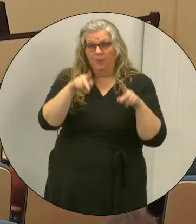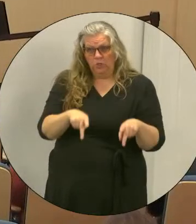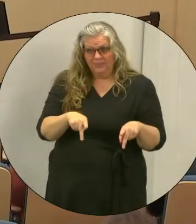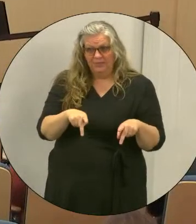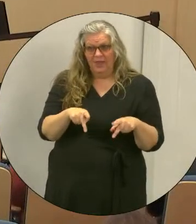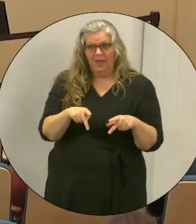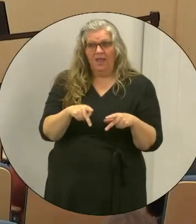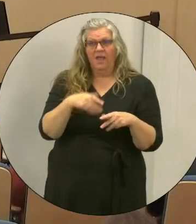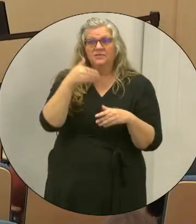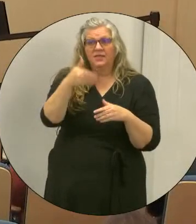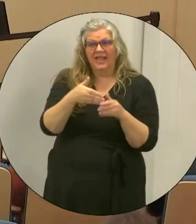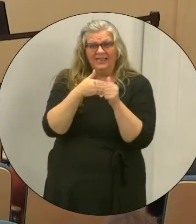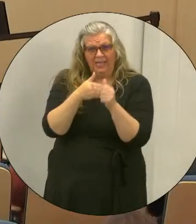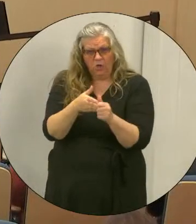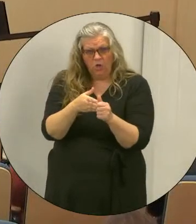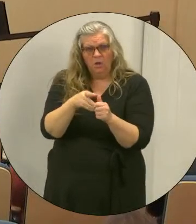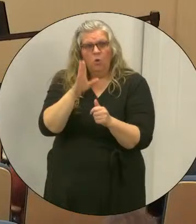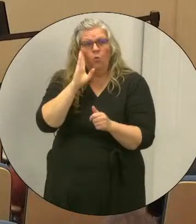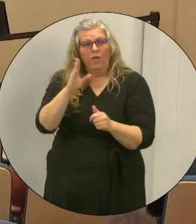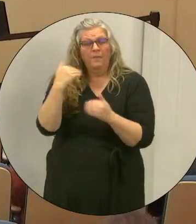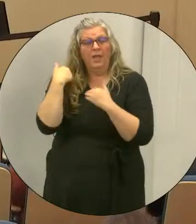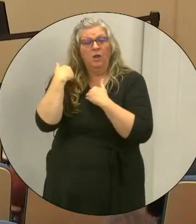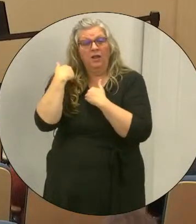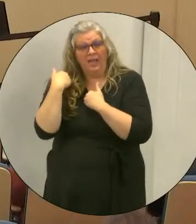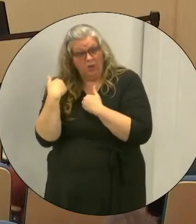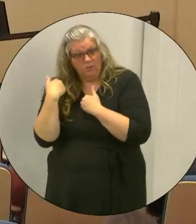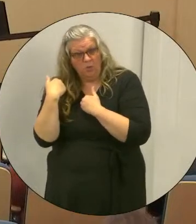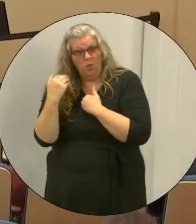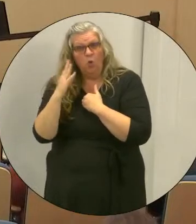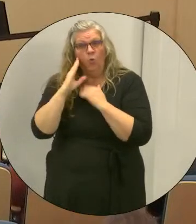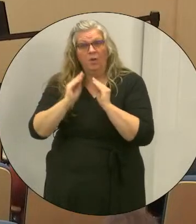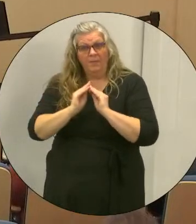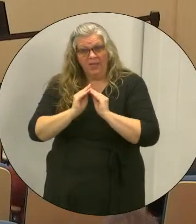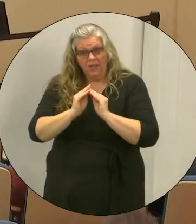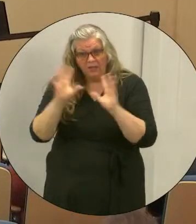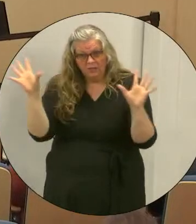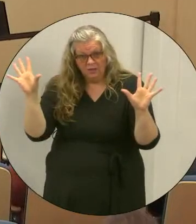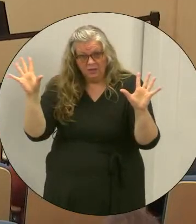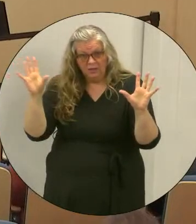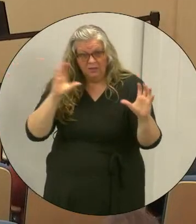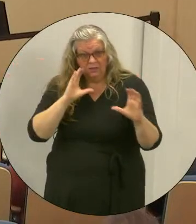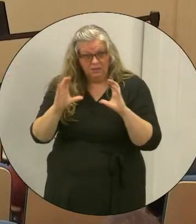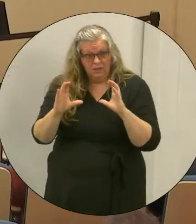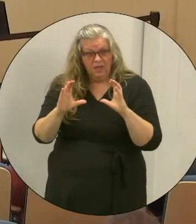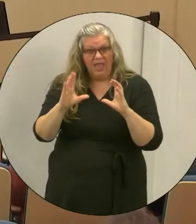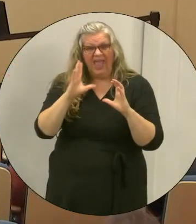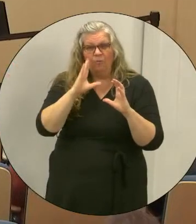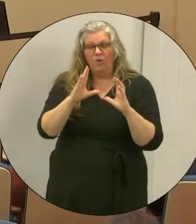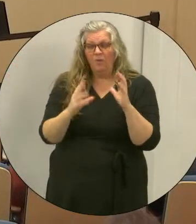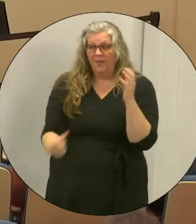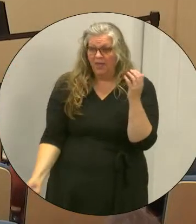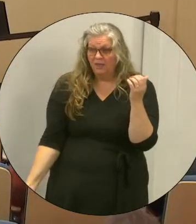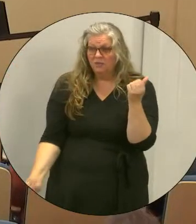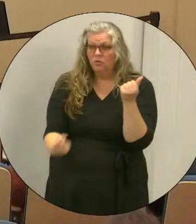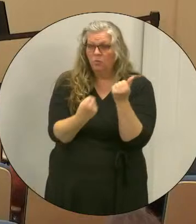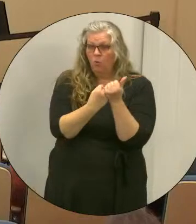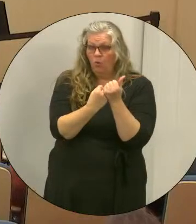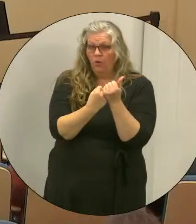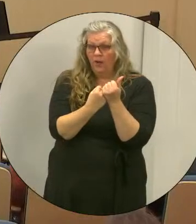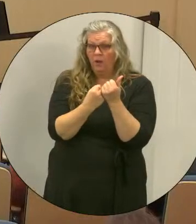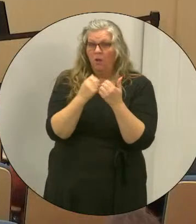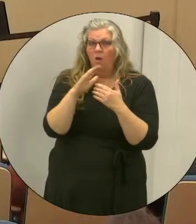district accountable and transparent, and to be there for all of